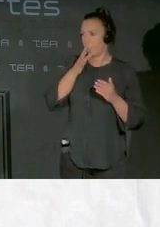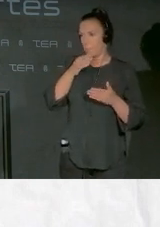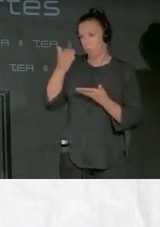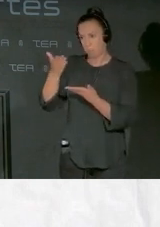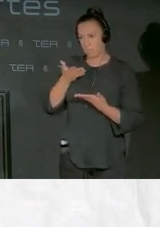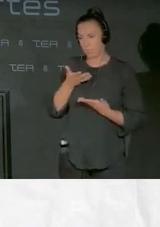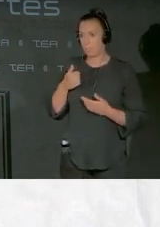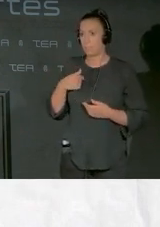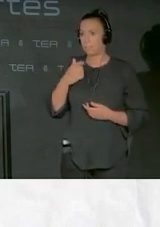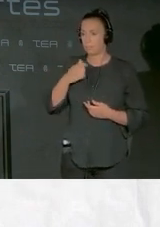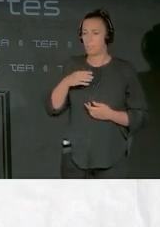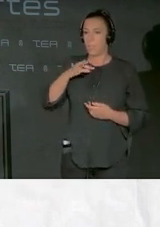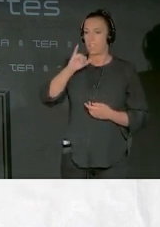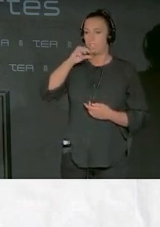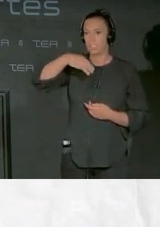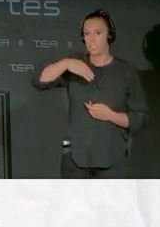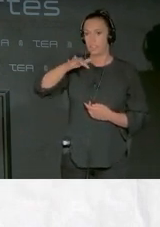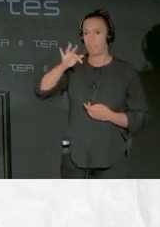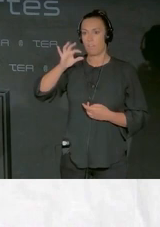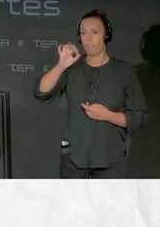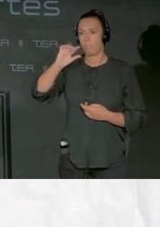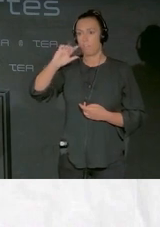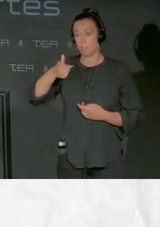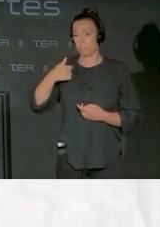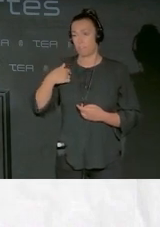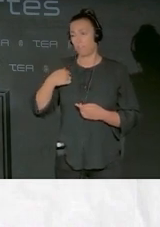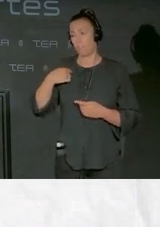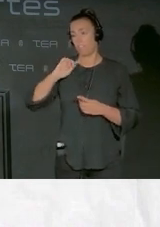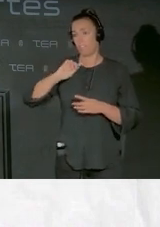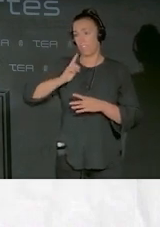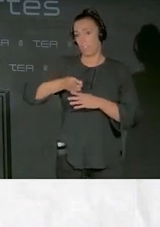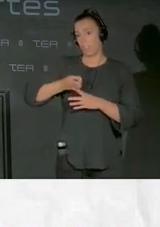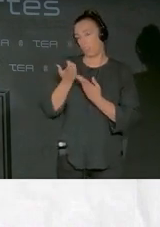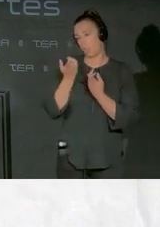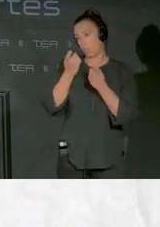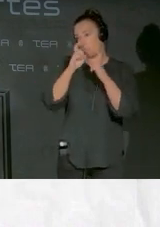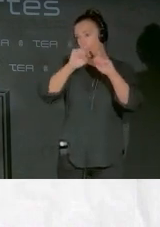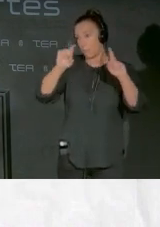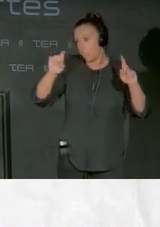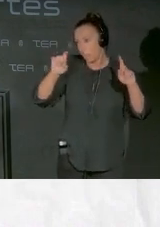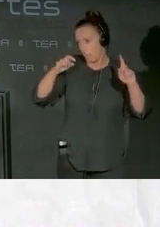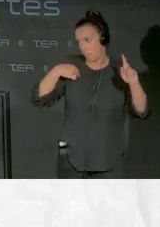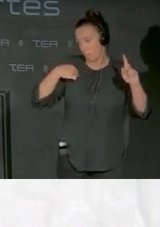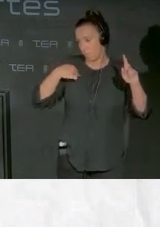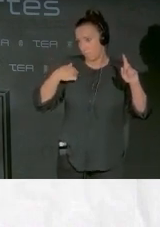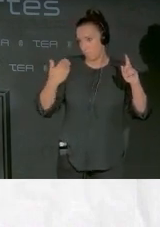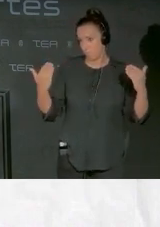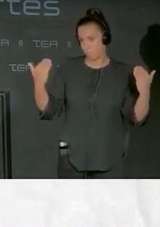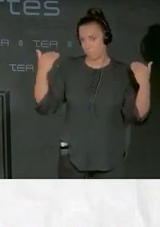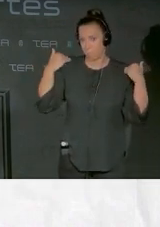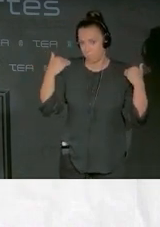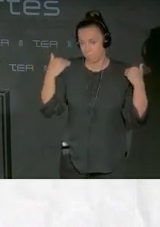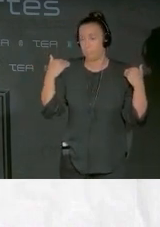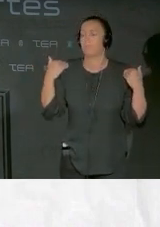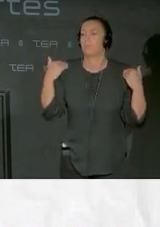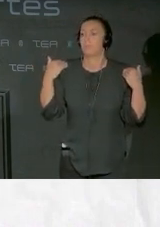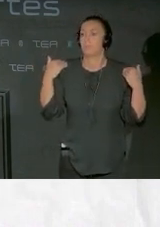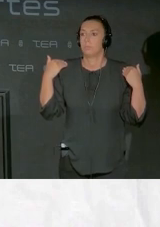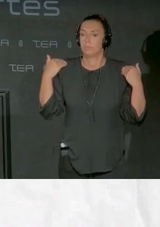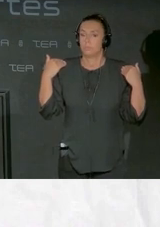I'm a director of a company called Acorus, and this is Arthur Legall, who's a director of KEA. And we were commissioned to do a